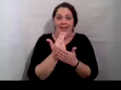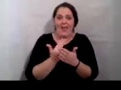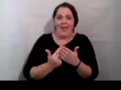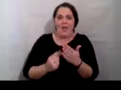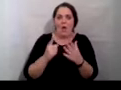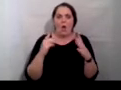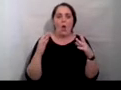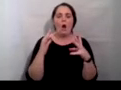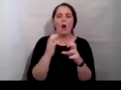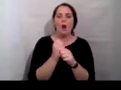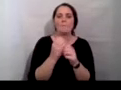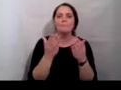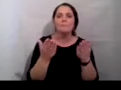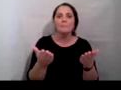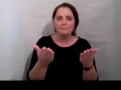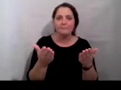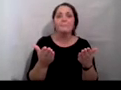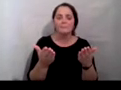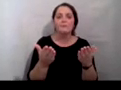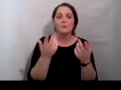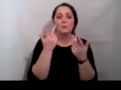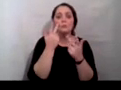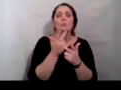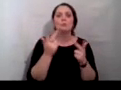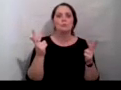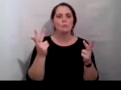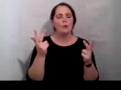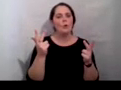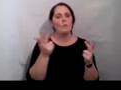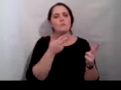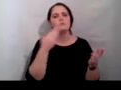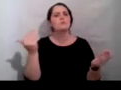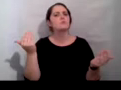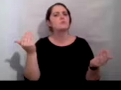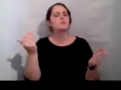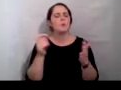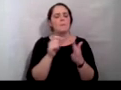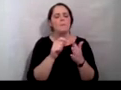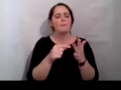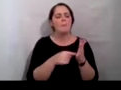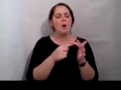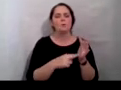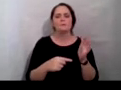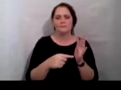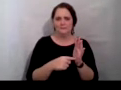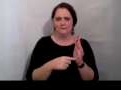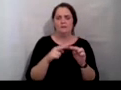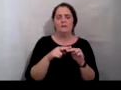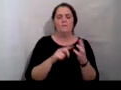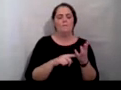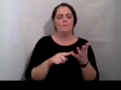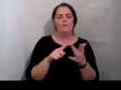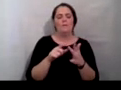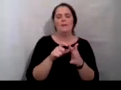and condenses it into something that translates as an aesthetic, as a potent fluidity.